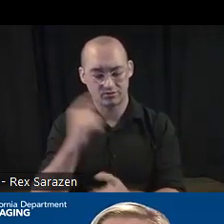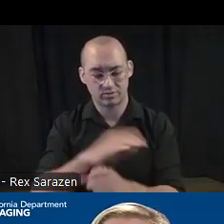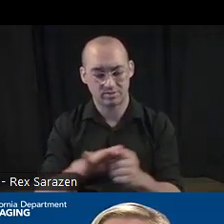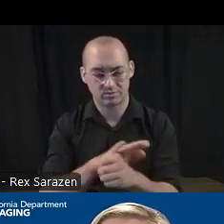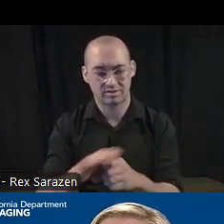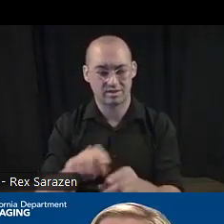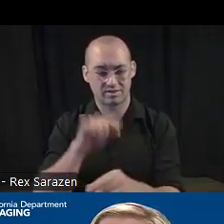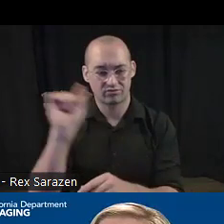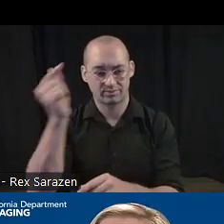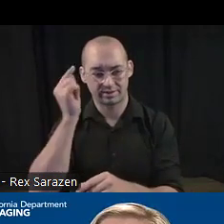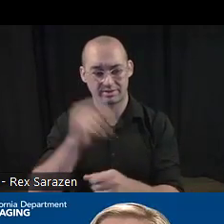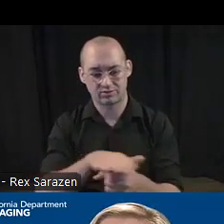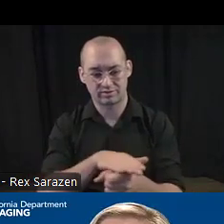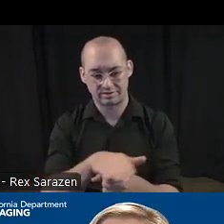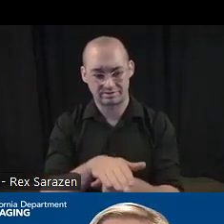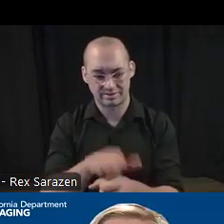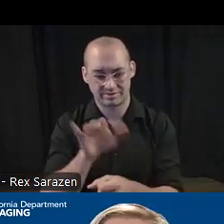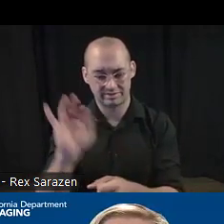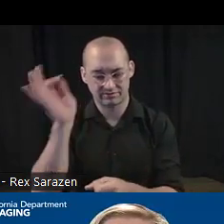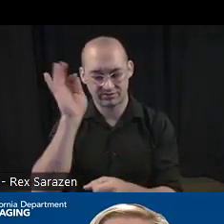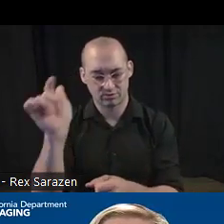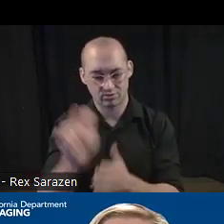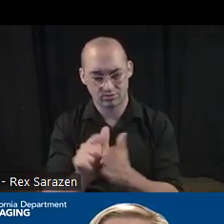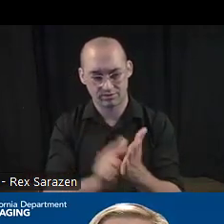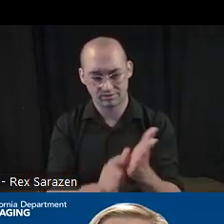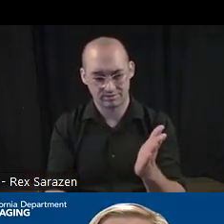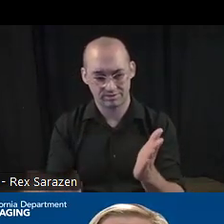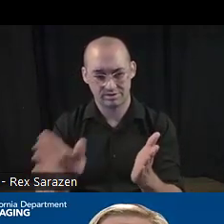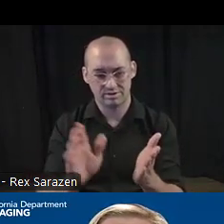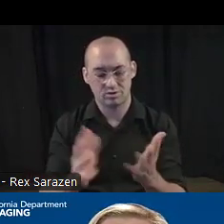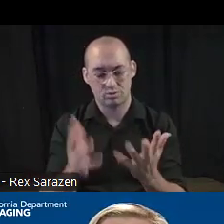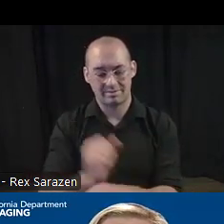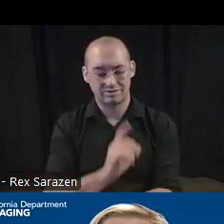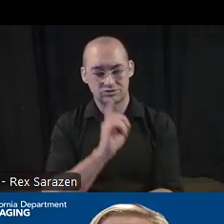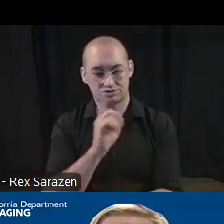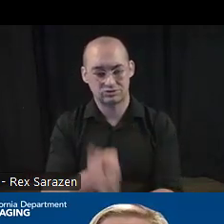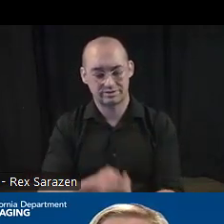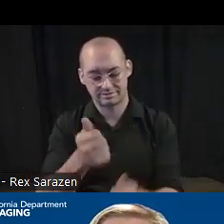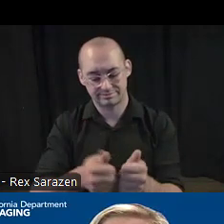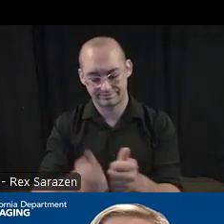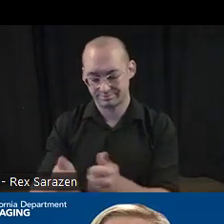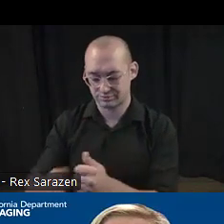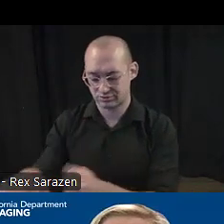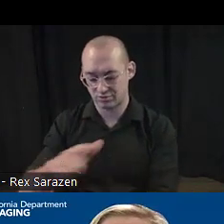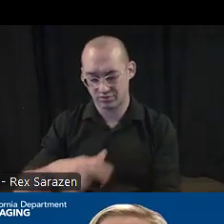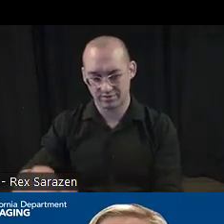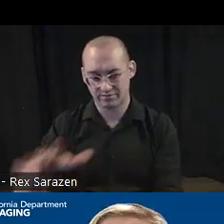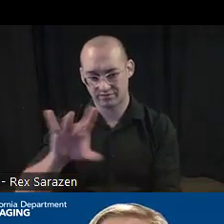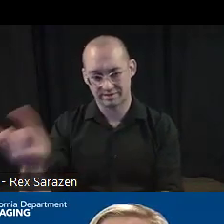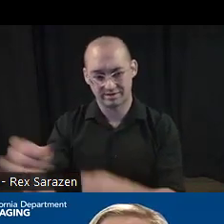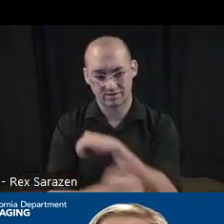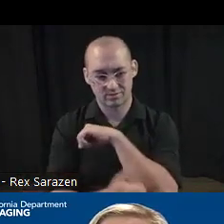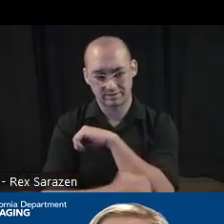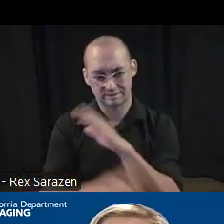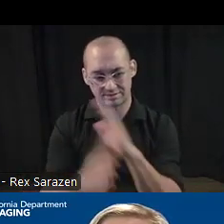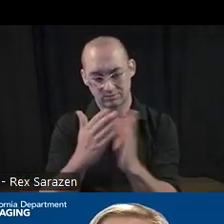government jurisdictions. This is in the federal law. And we want to make sure that everyone in all 58 counties and